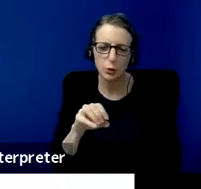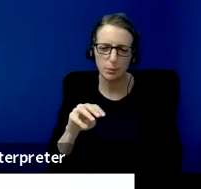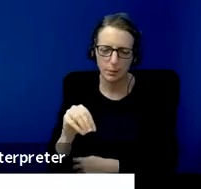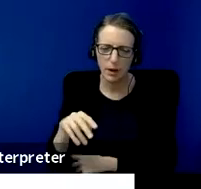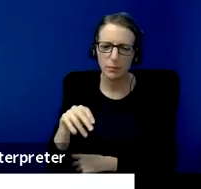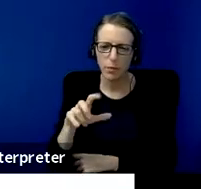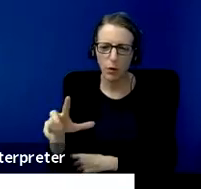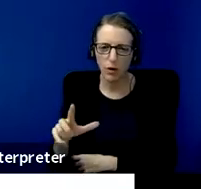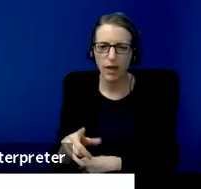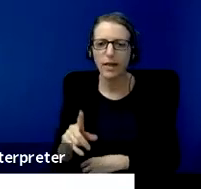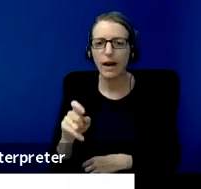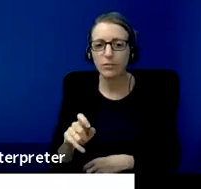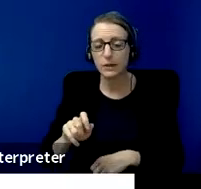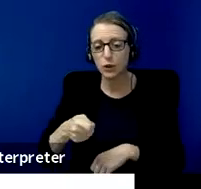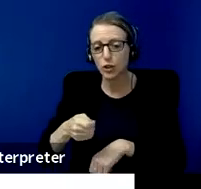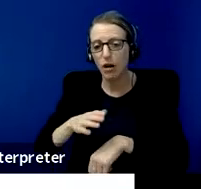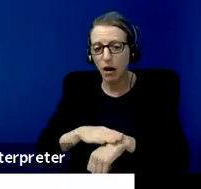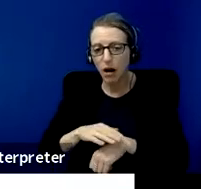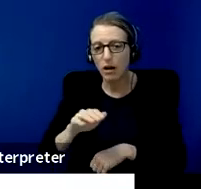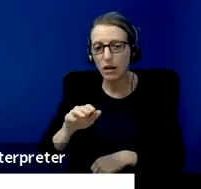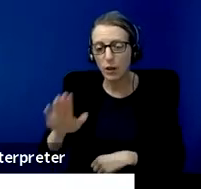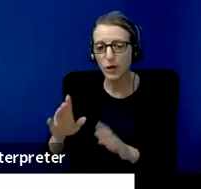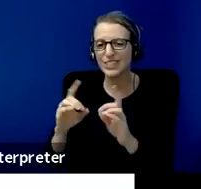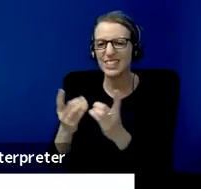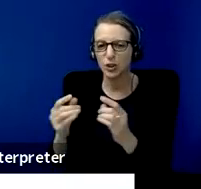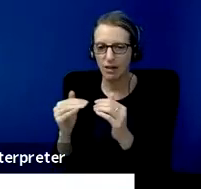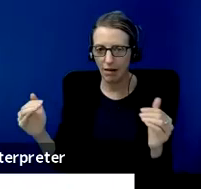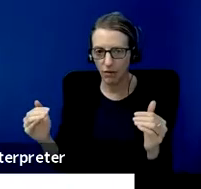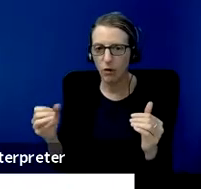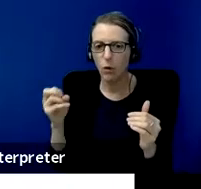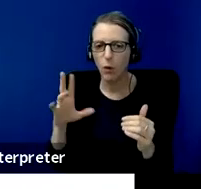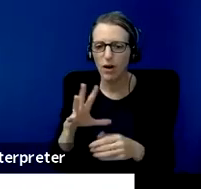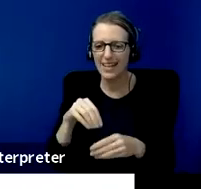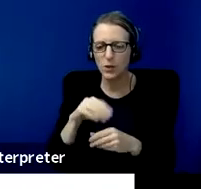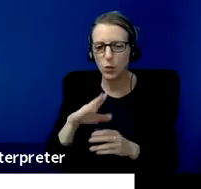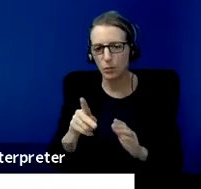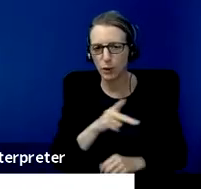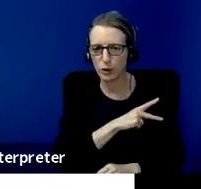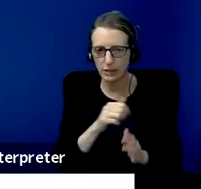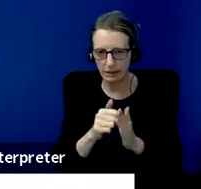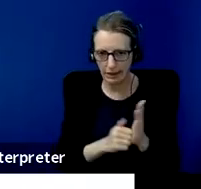Zoom polls must be turned on at your district level or in your personal account.